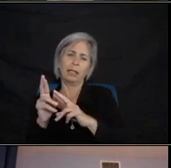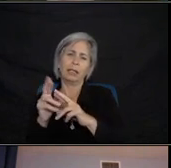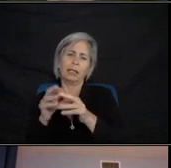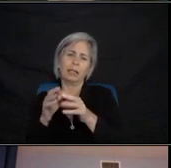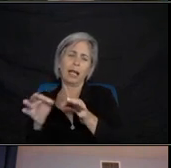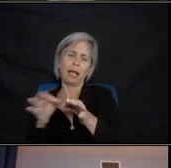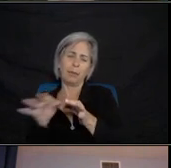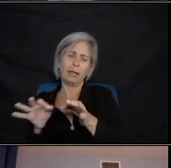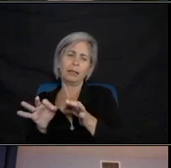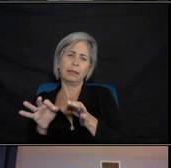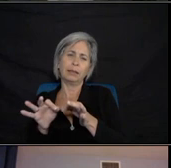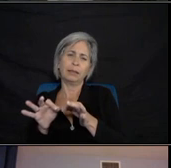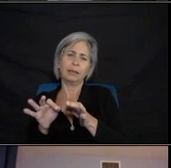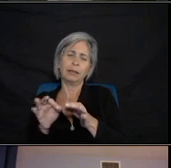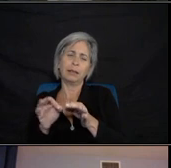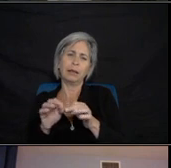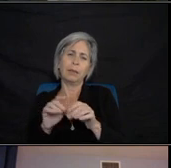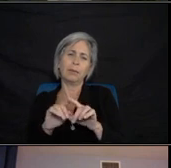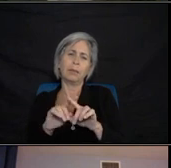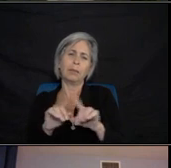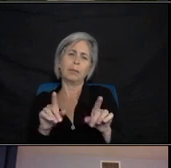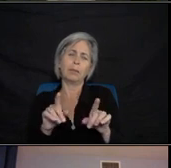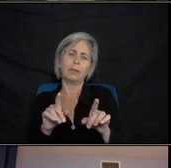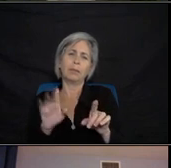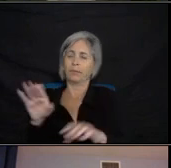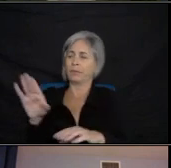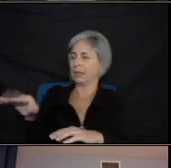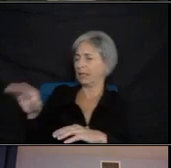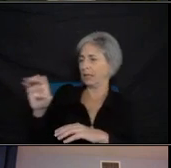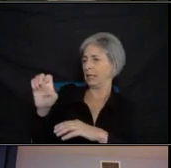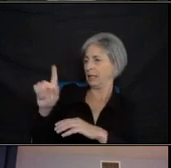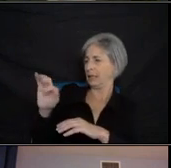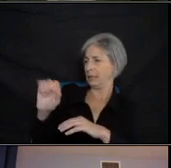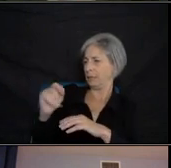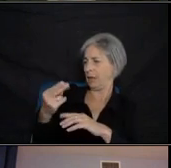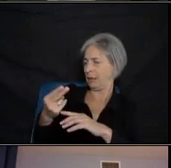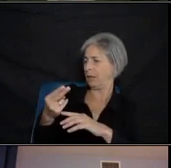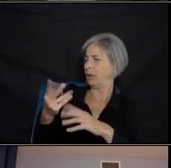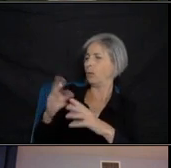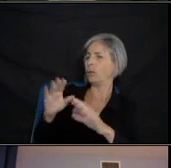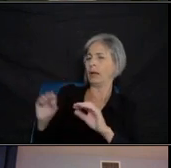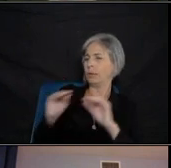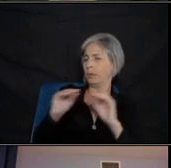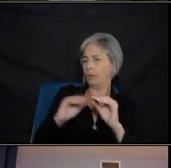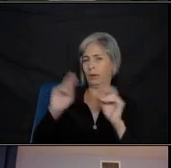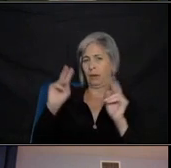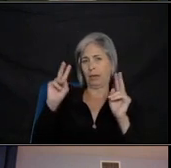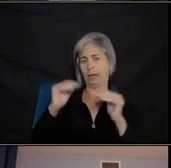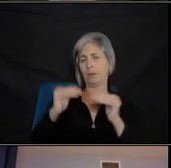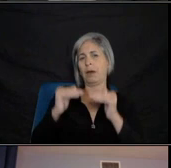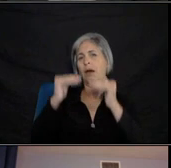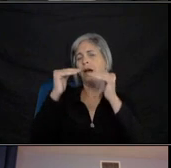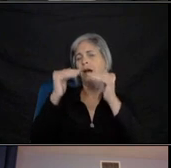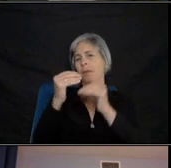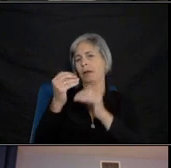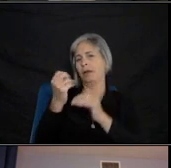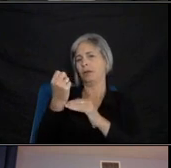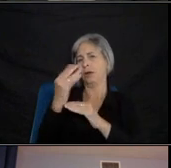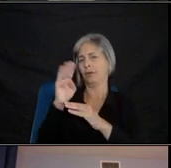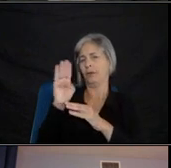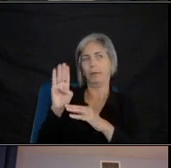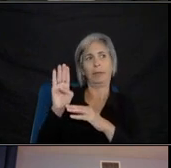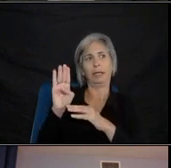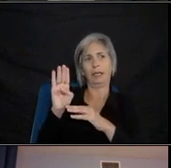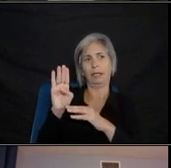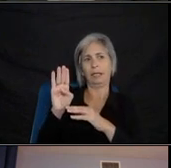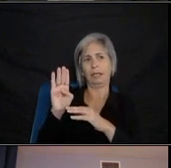are, but I don't know that it's... So Elizabeth, we're moving that item up. So item 12B, okay. Discussion and direction of